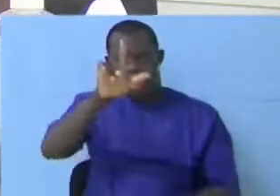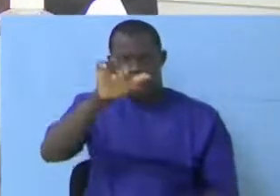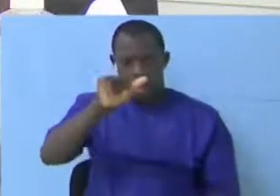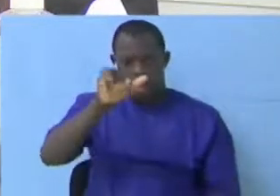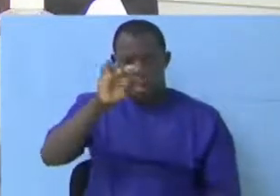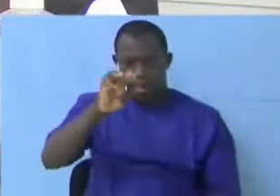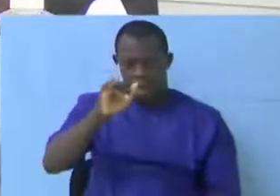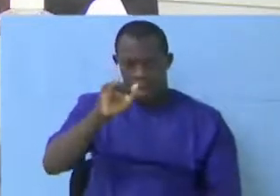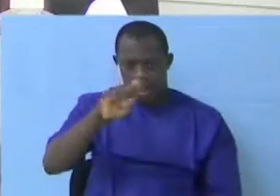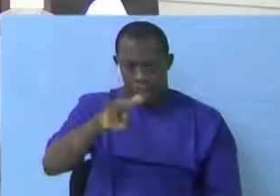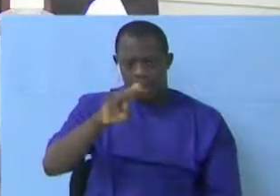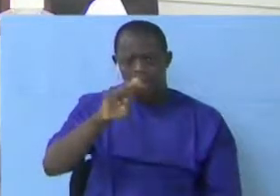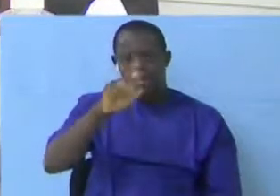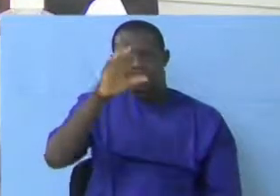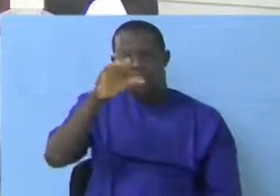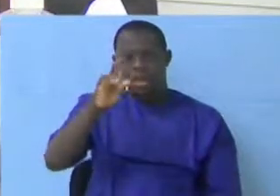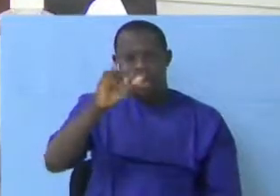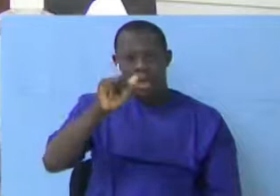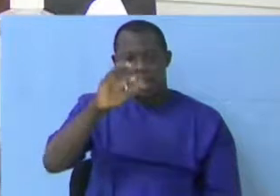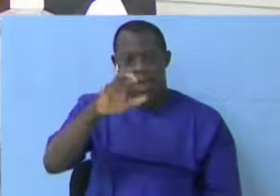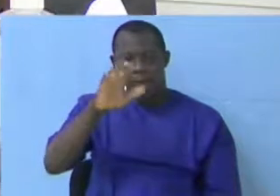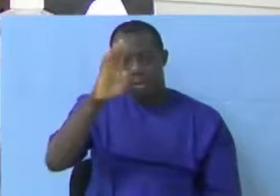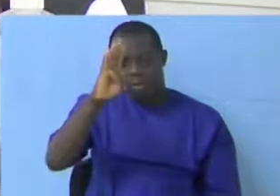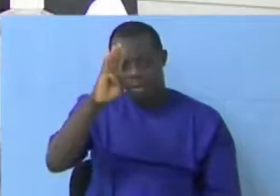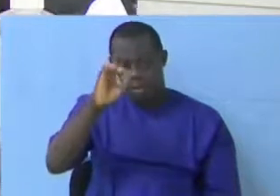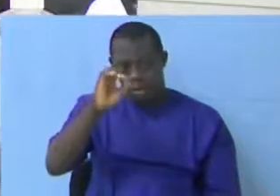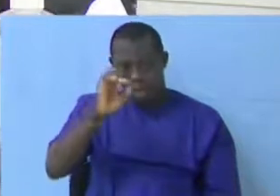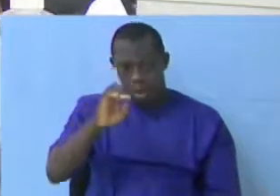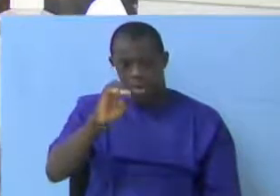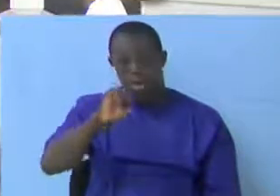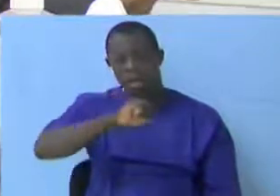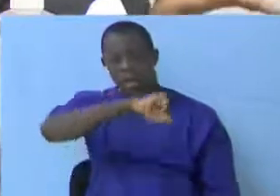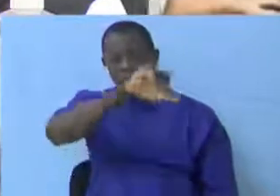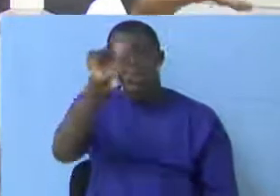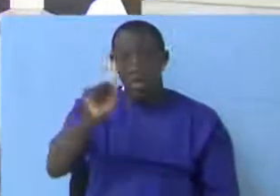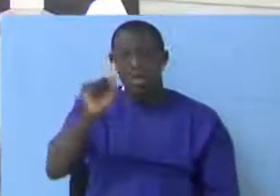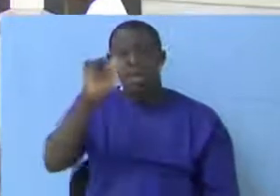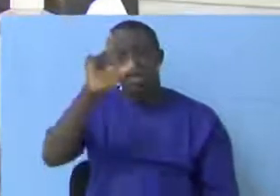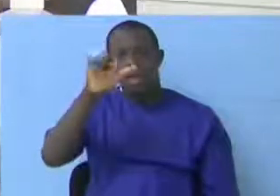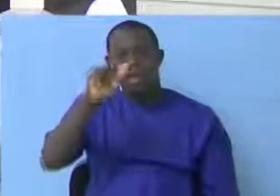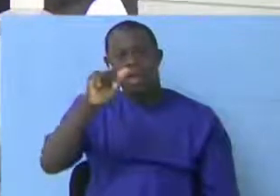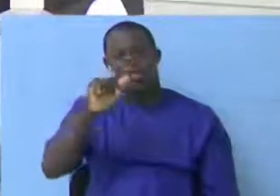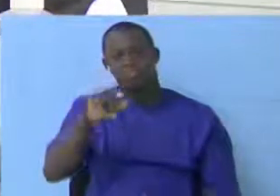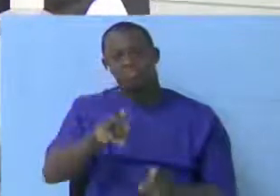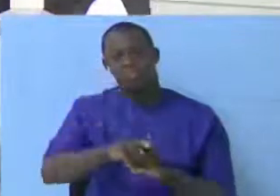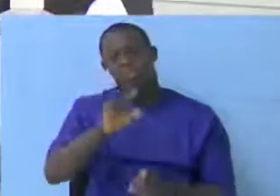Honest to God, I can't remember the guys he was with. Those are small boys. If you go there, I will